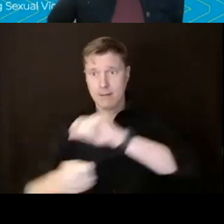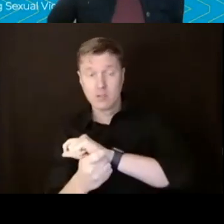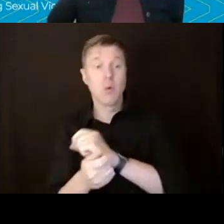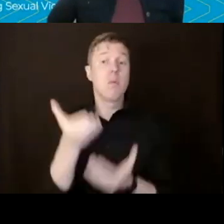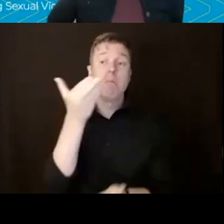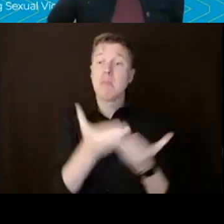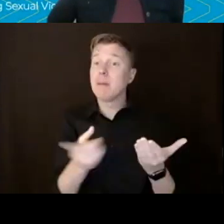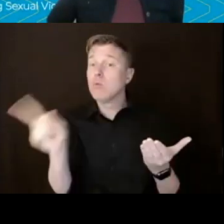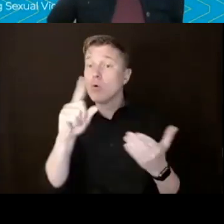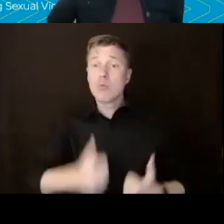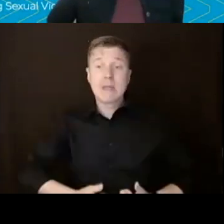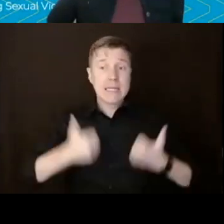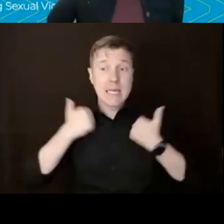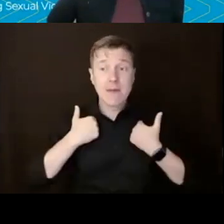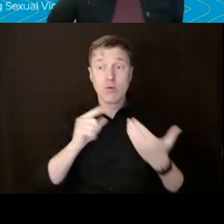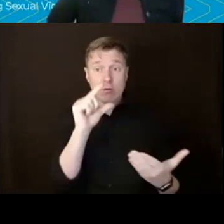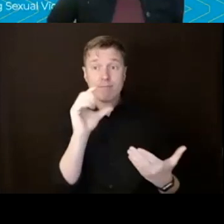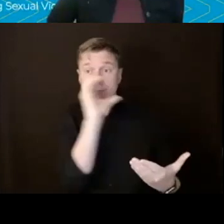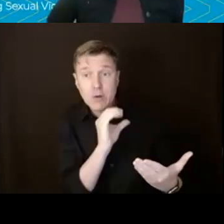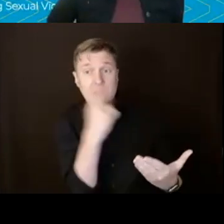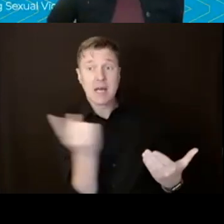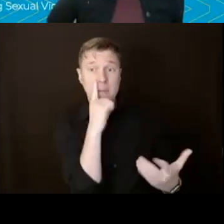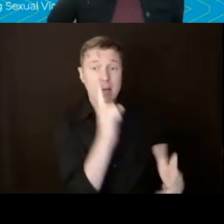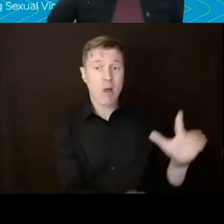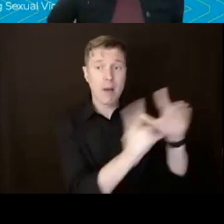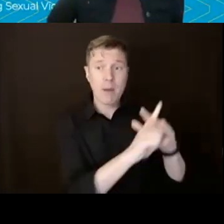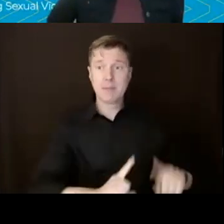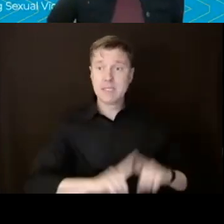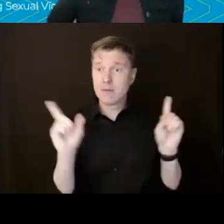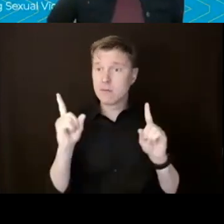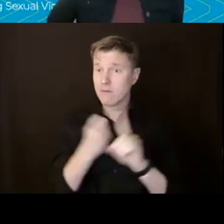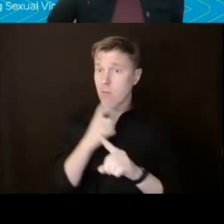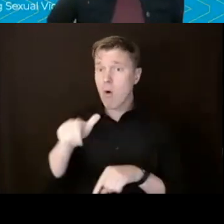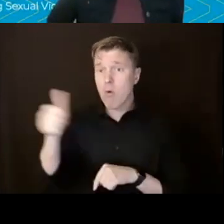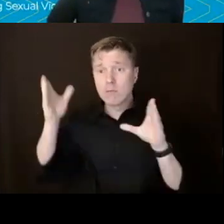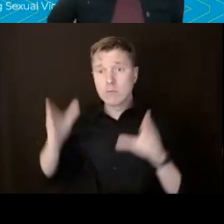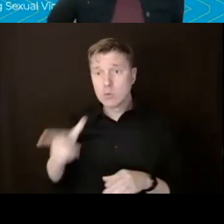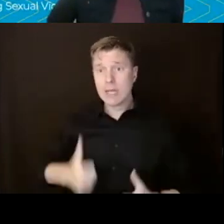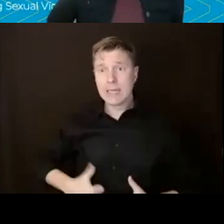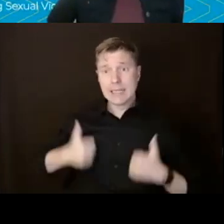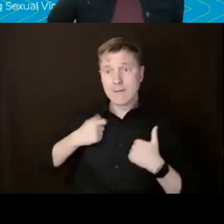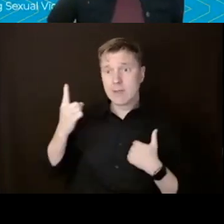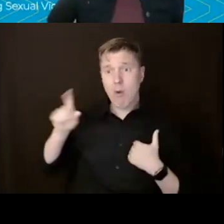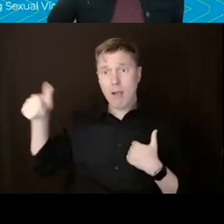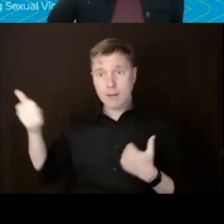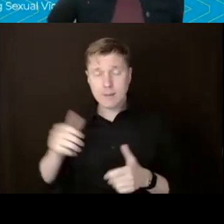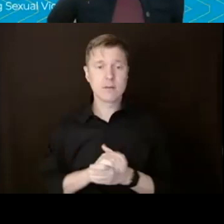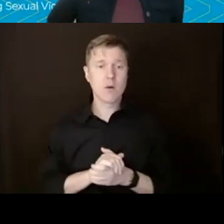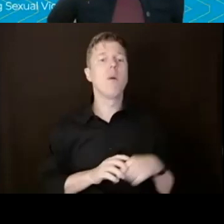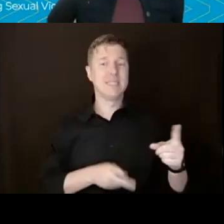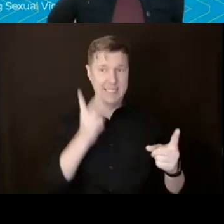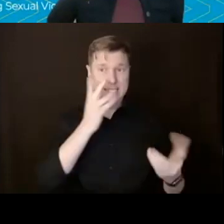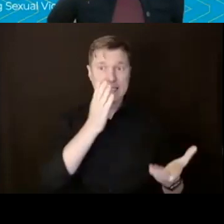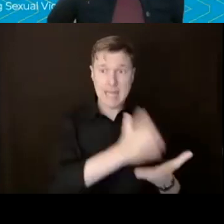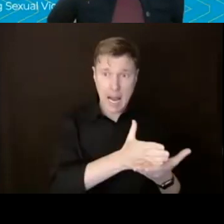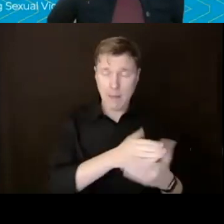are in the world and what we are doing and how we do it. Stop. Yeah, I see that. Stopping the silence. Stop is like